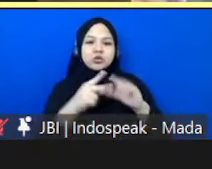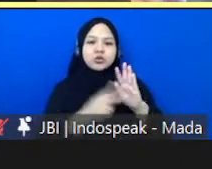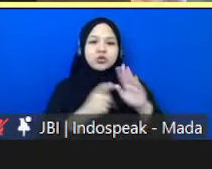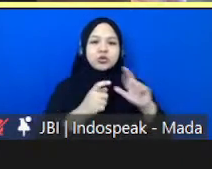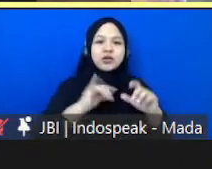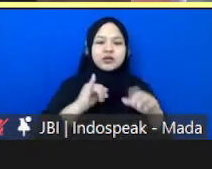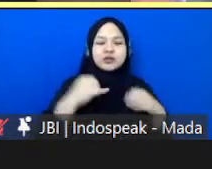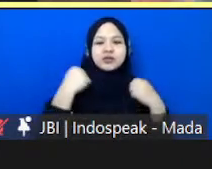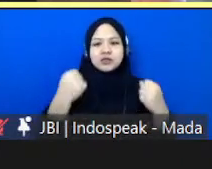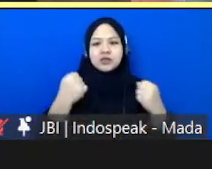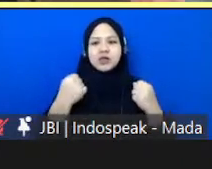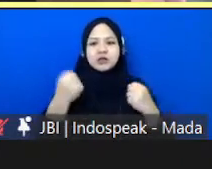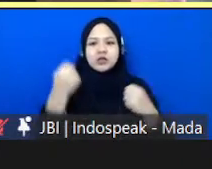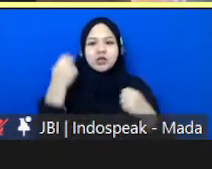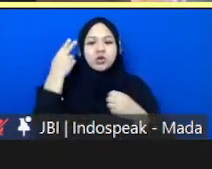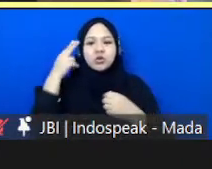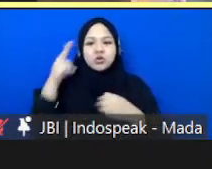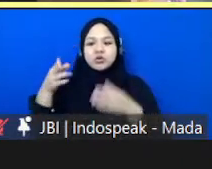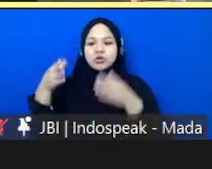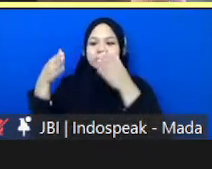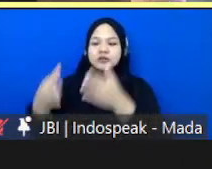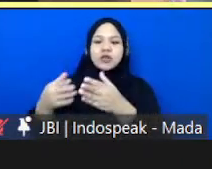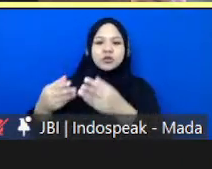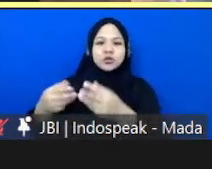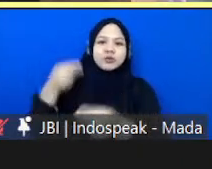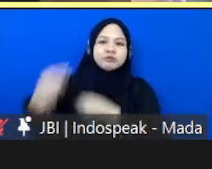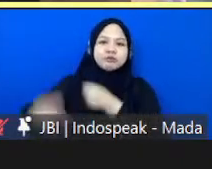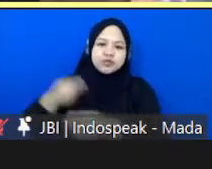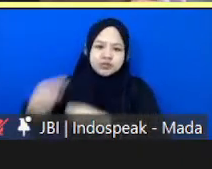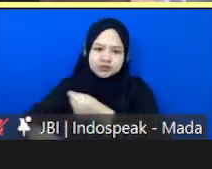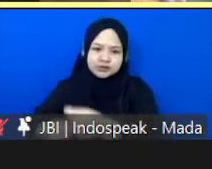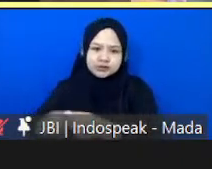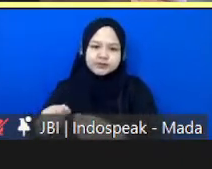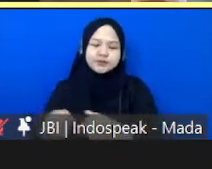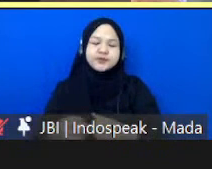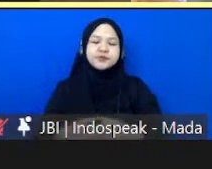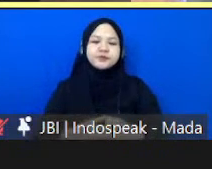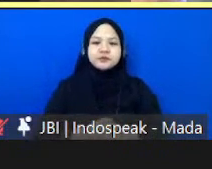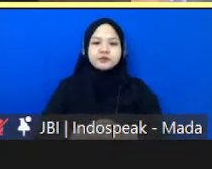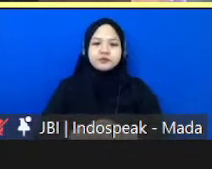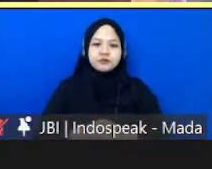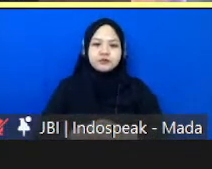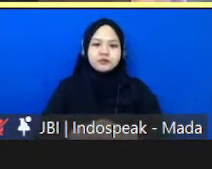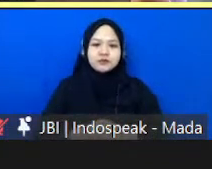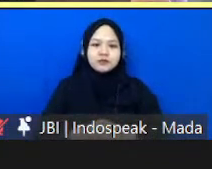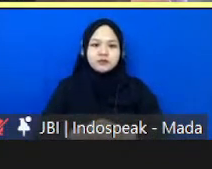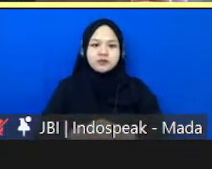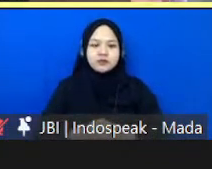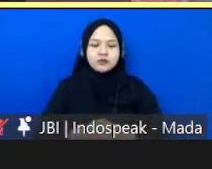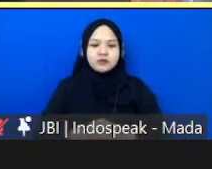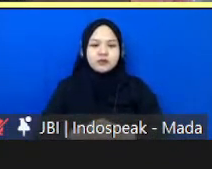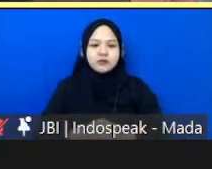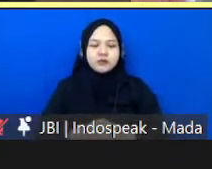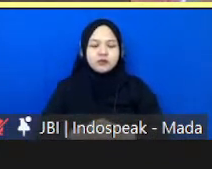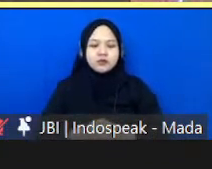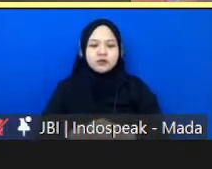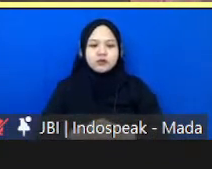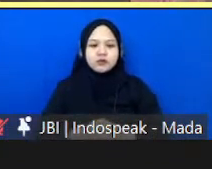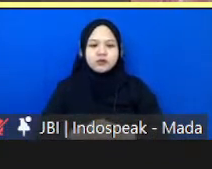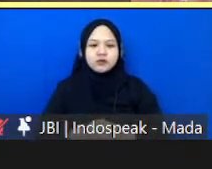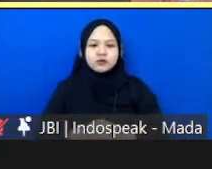business sector and aligned elements within the state. But